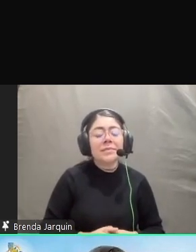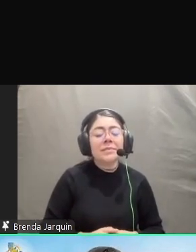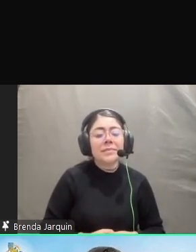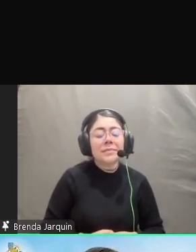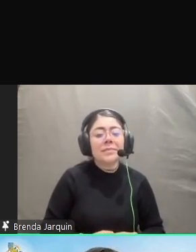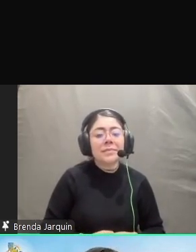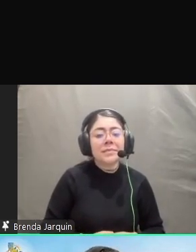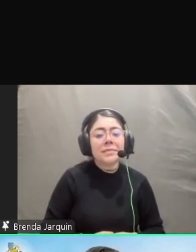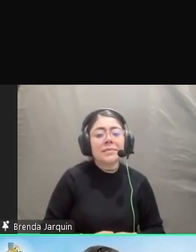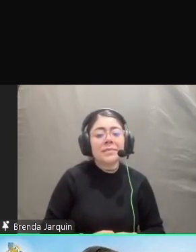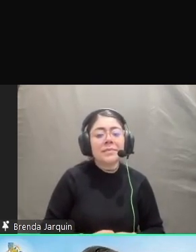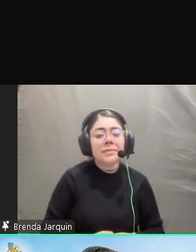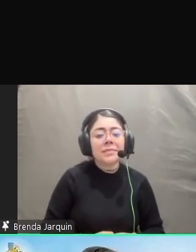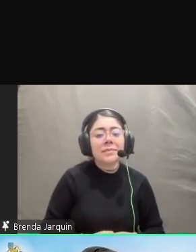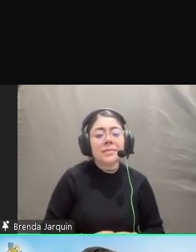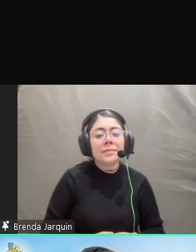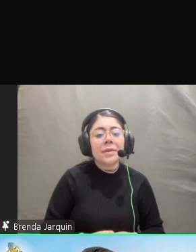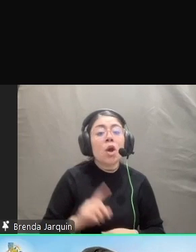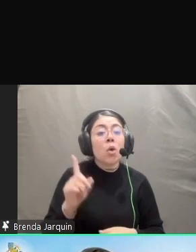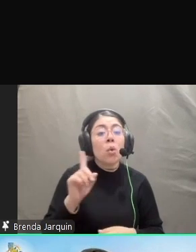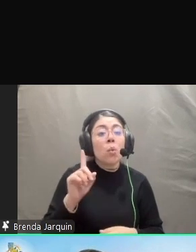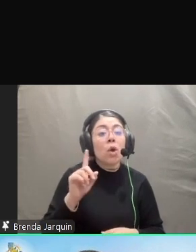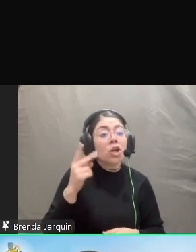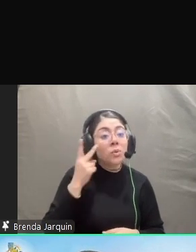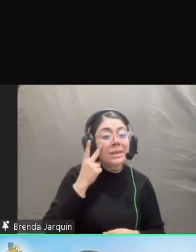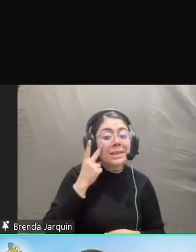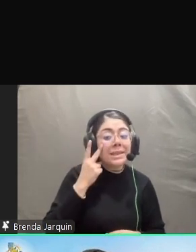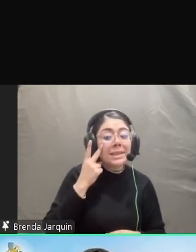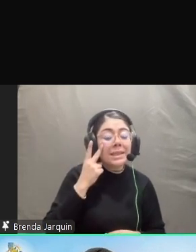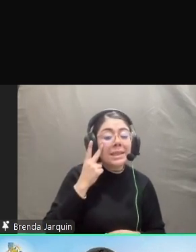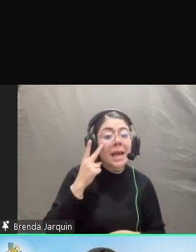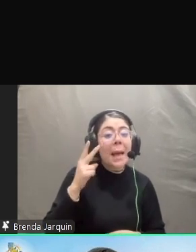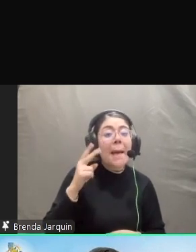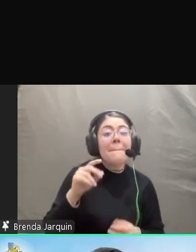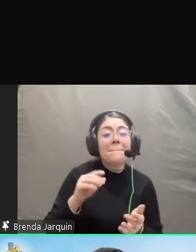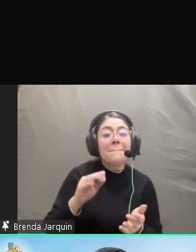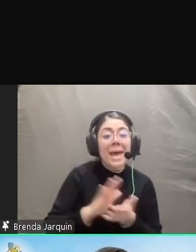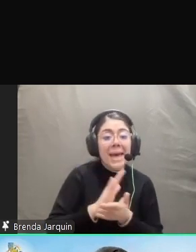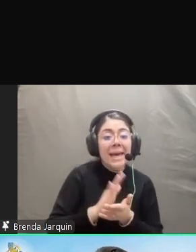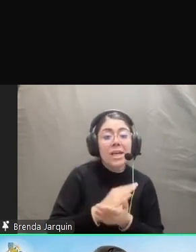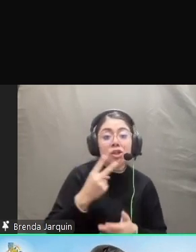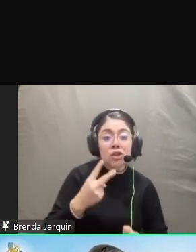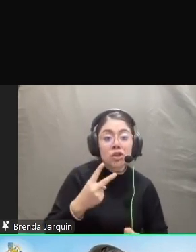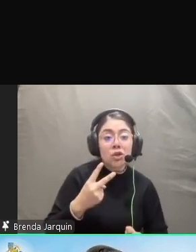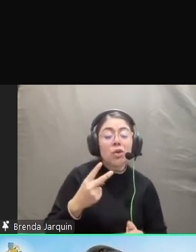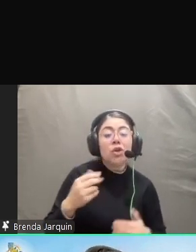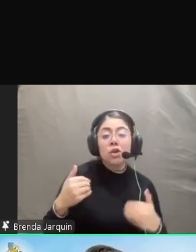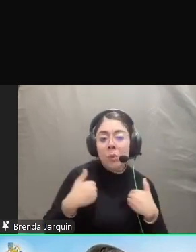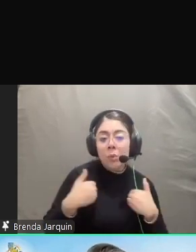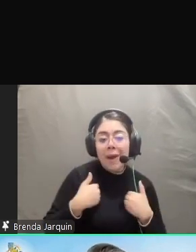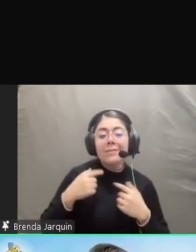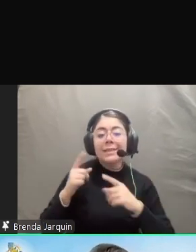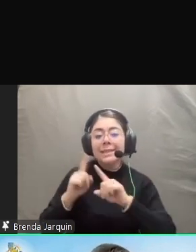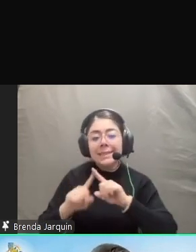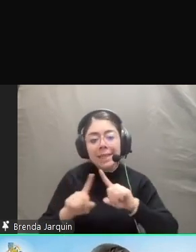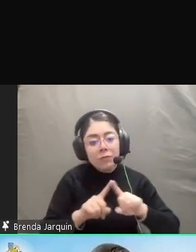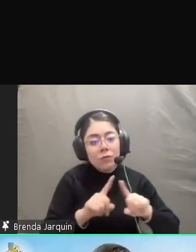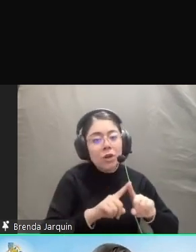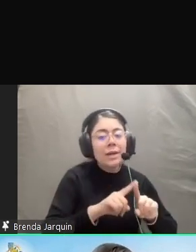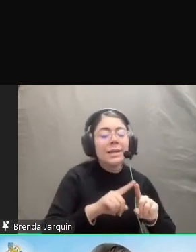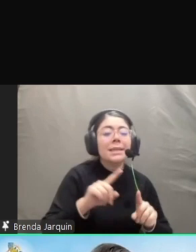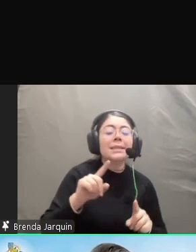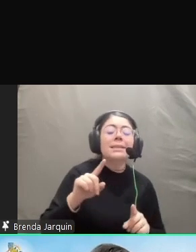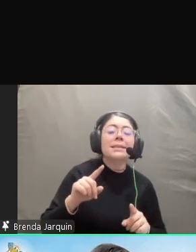the end of page 2, what we are providing is a set of templates that you may use to develop agendas and other